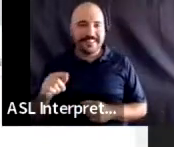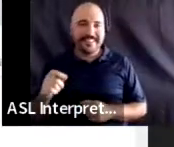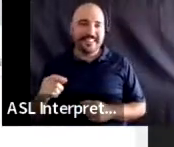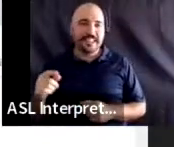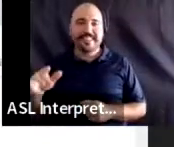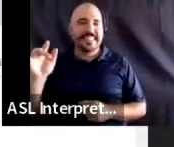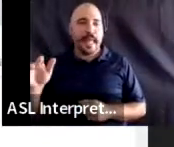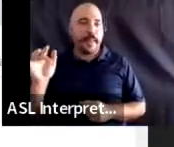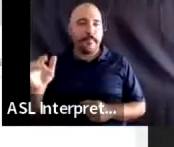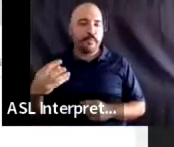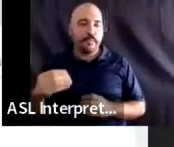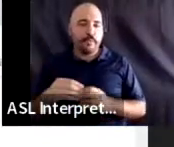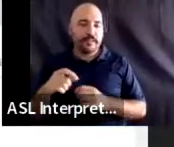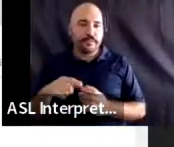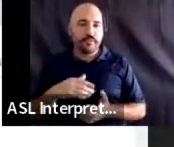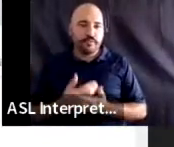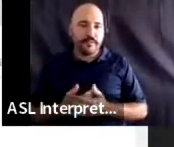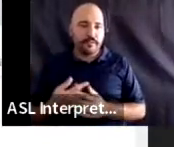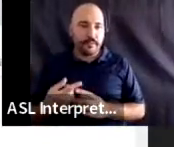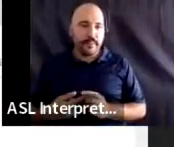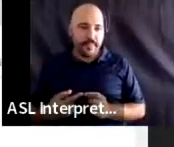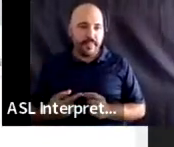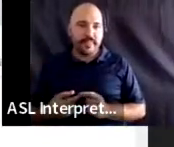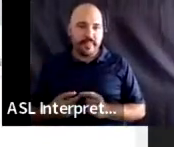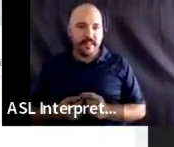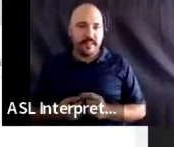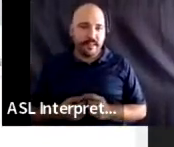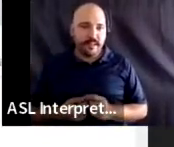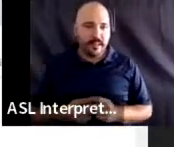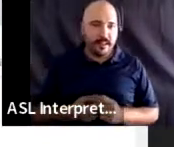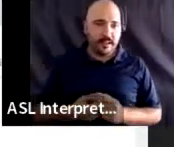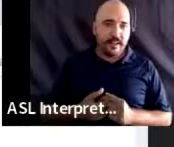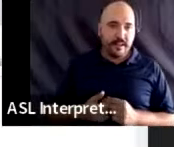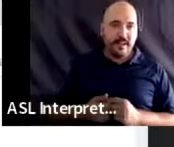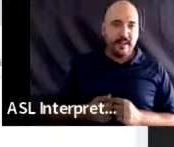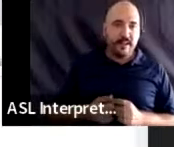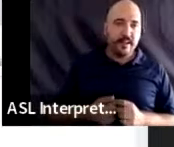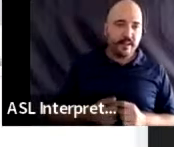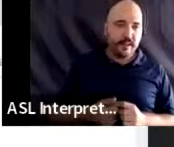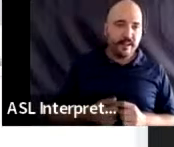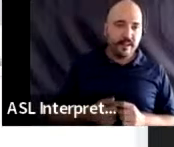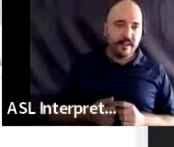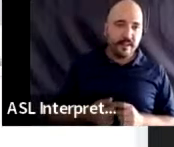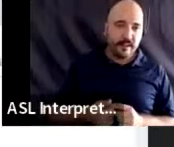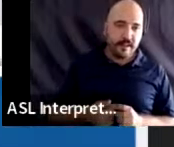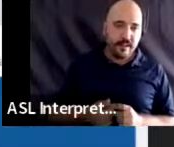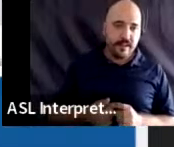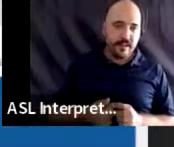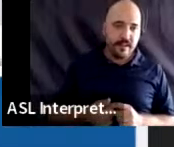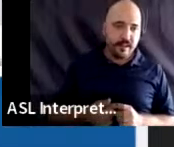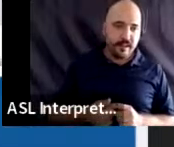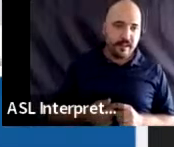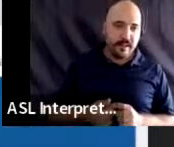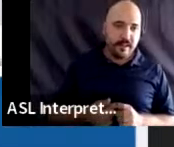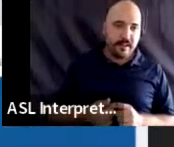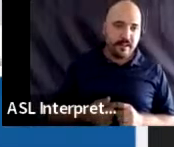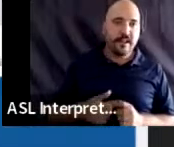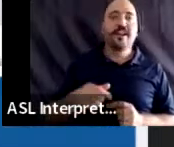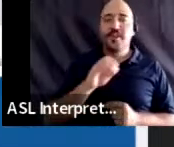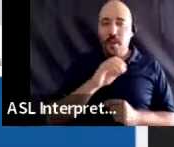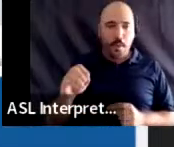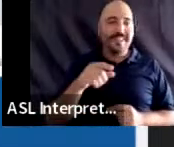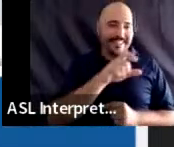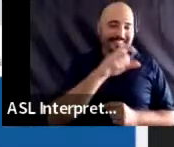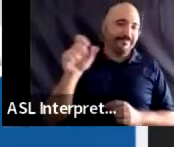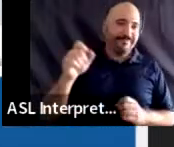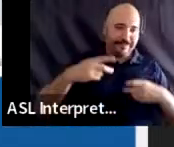tab a couple more times through Yeah. the months. You'll Showing find month it. view button collapsed. Date time edit. Next month Okay, button. next month. Enter. Okay, no events There we scheduled go. after